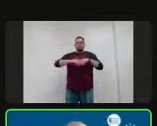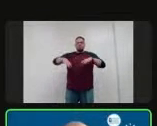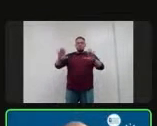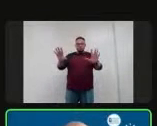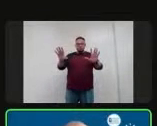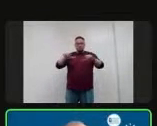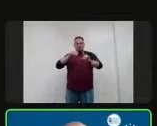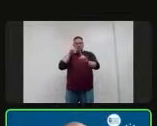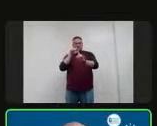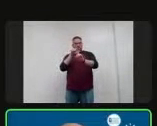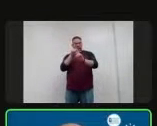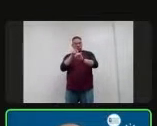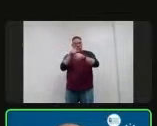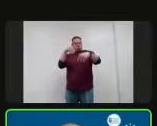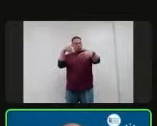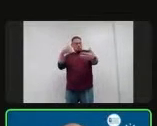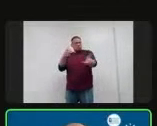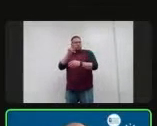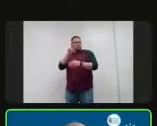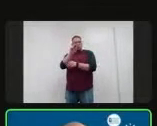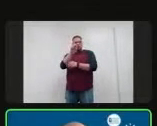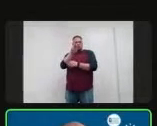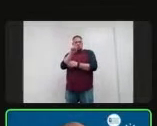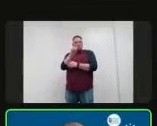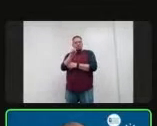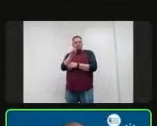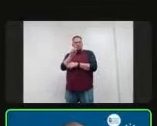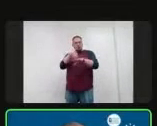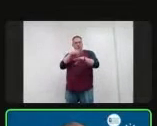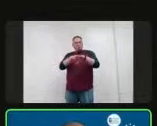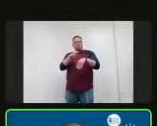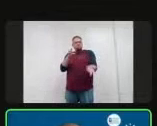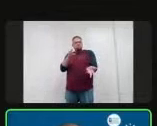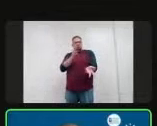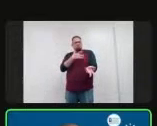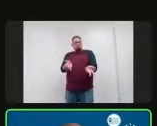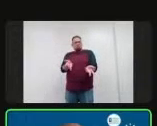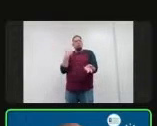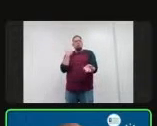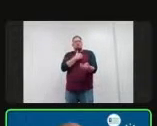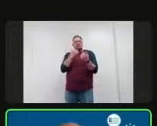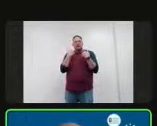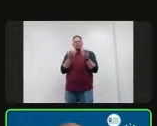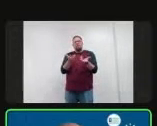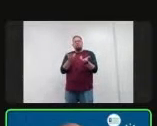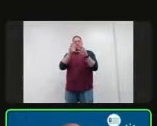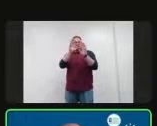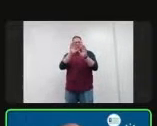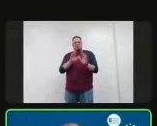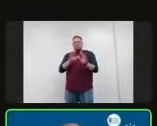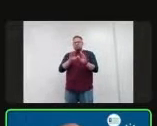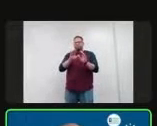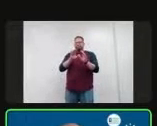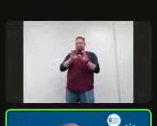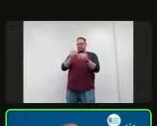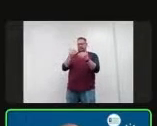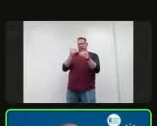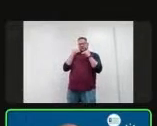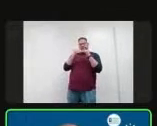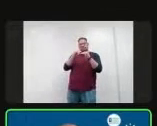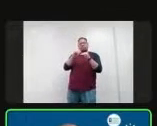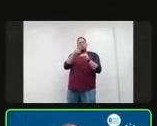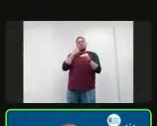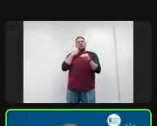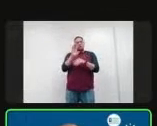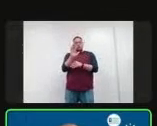board of the norms that we have, although the wonderful parameters that you placed on your own meeting